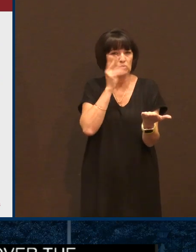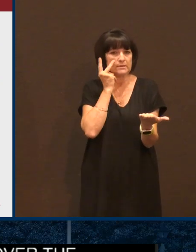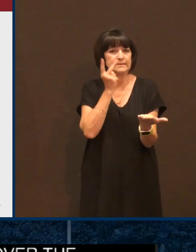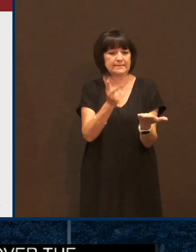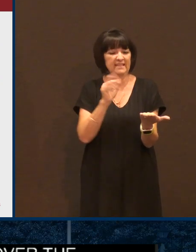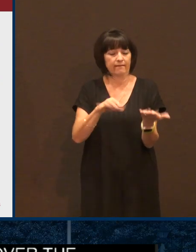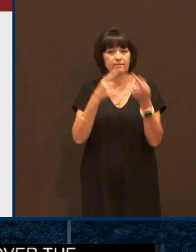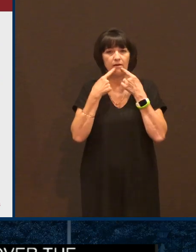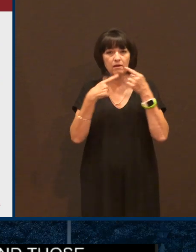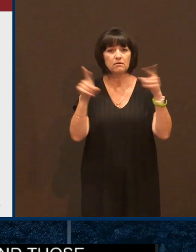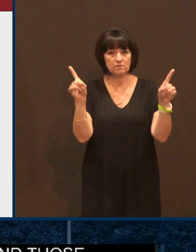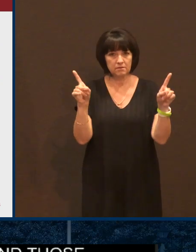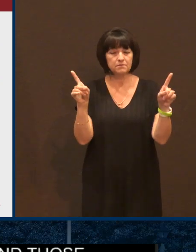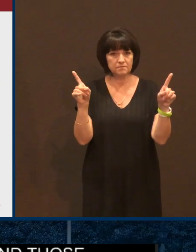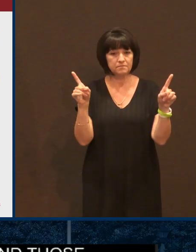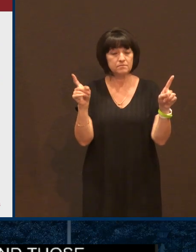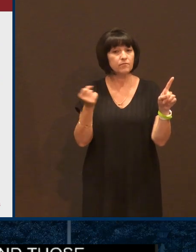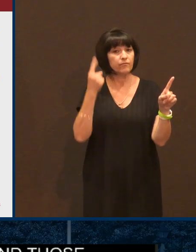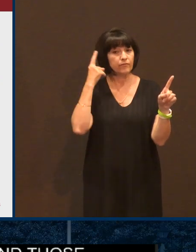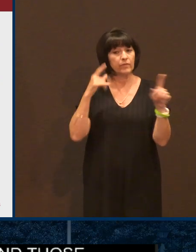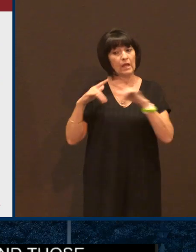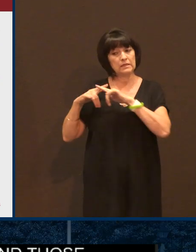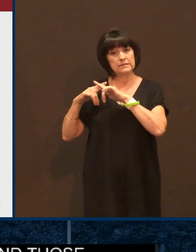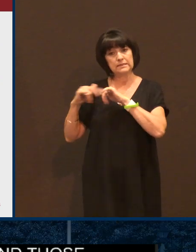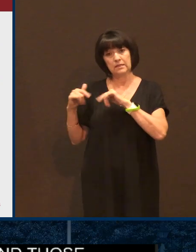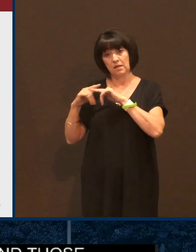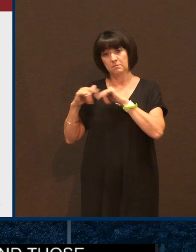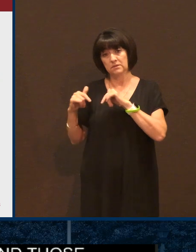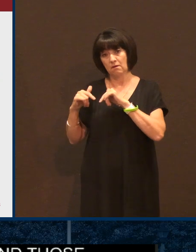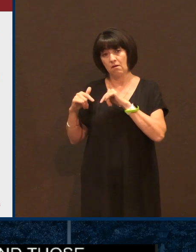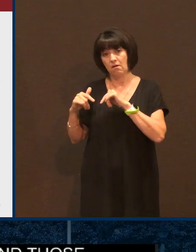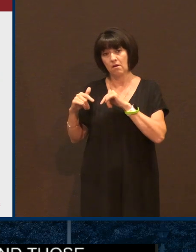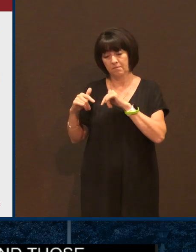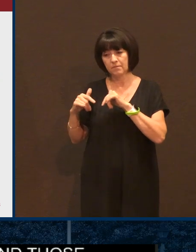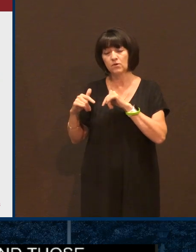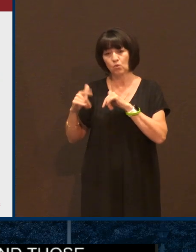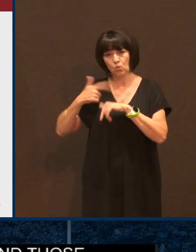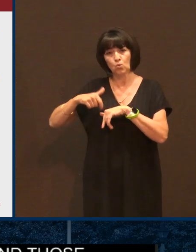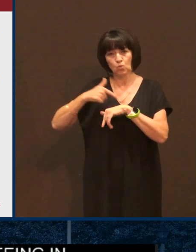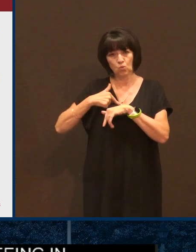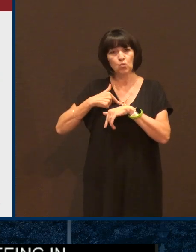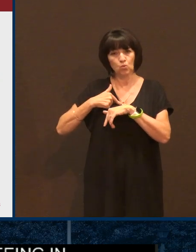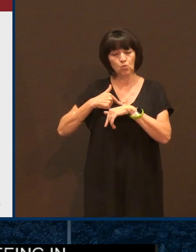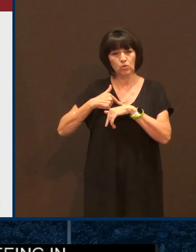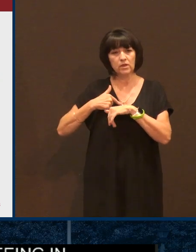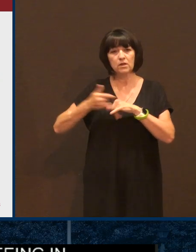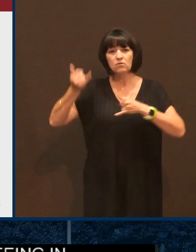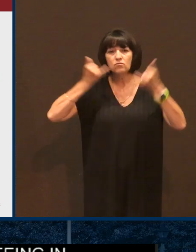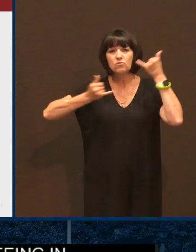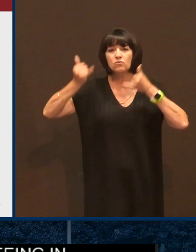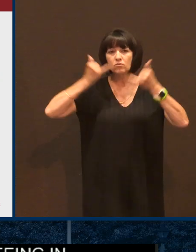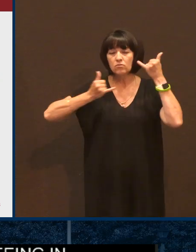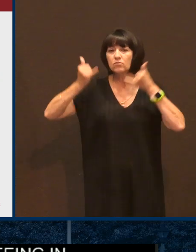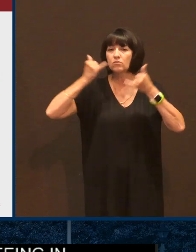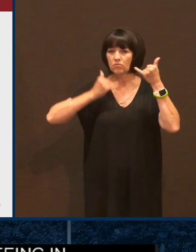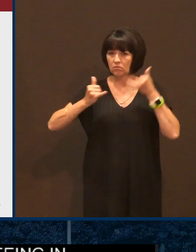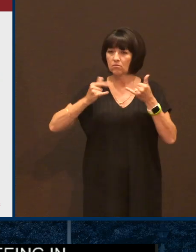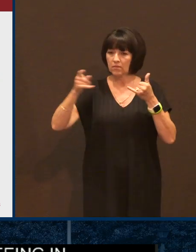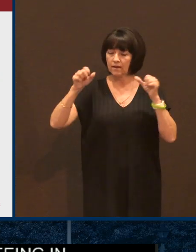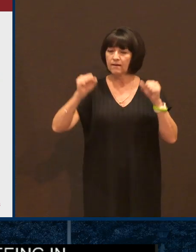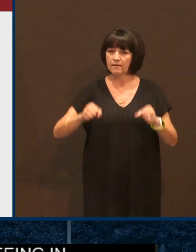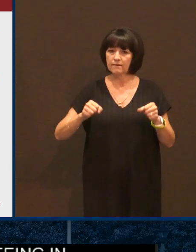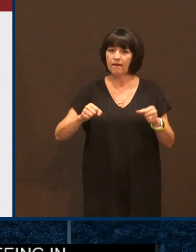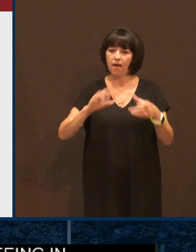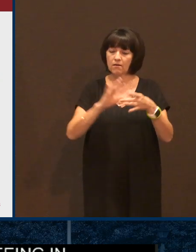We simultaneously had a dedicated phone line to take voice messages, and we had an